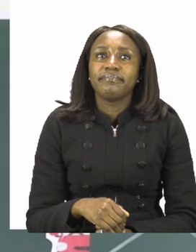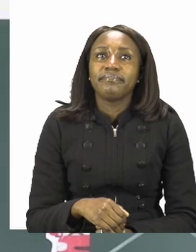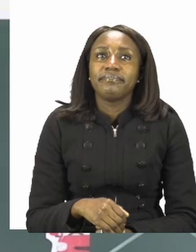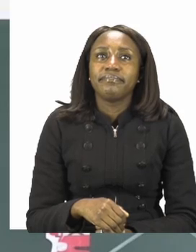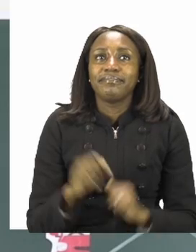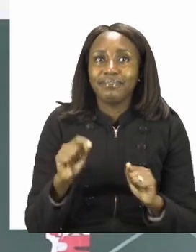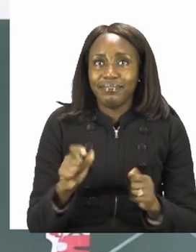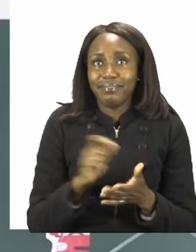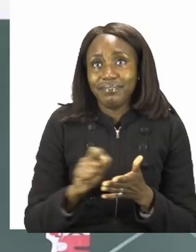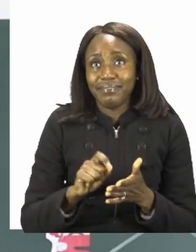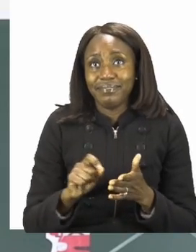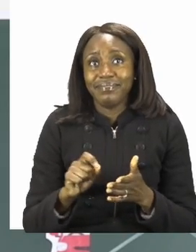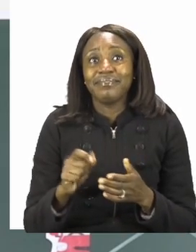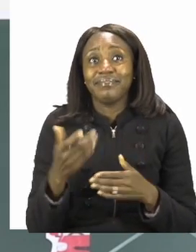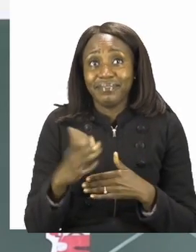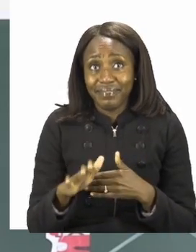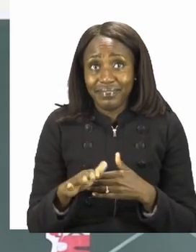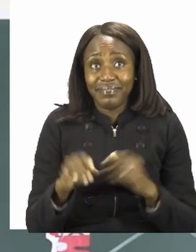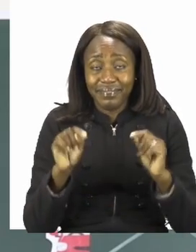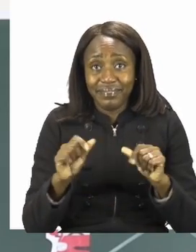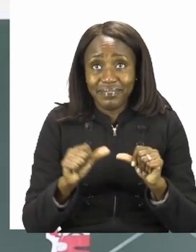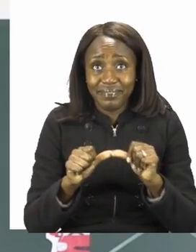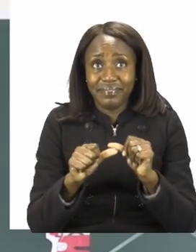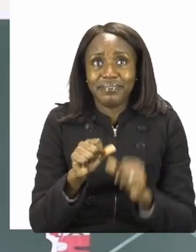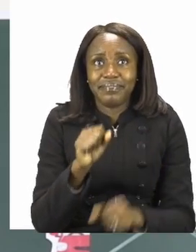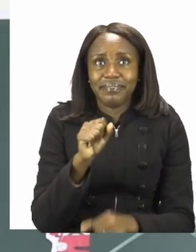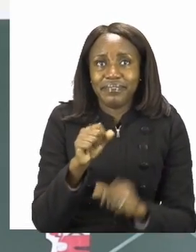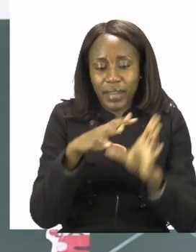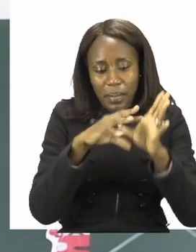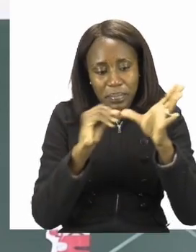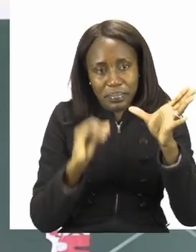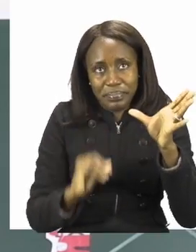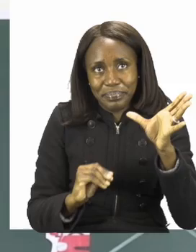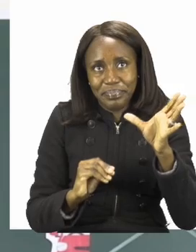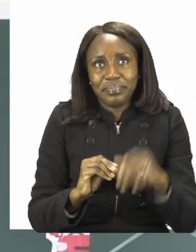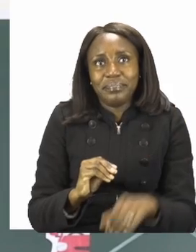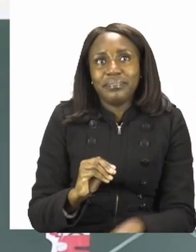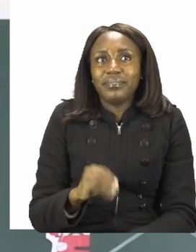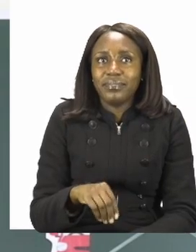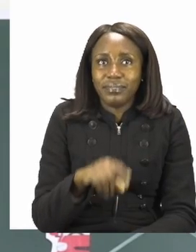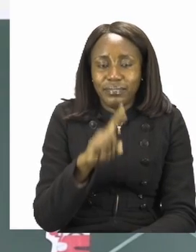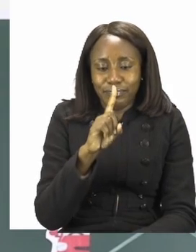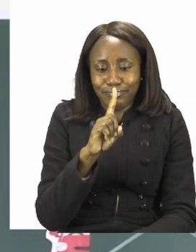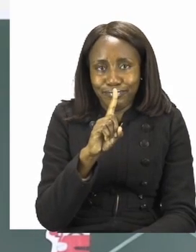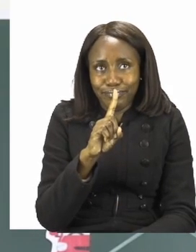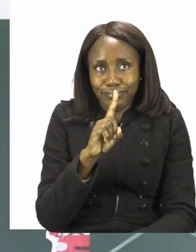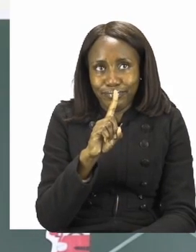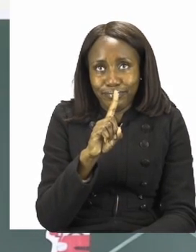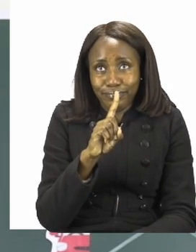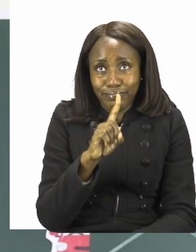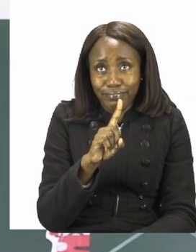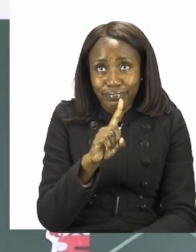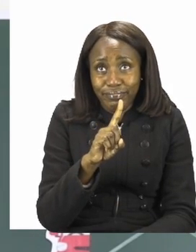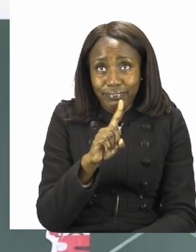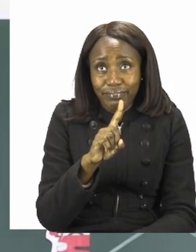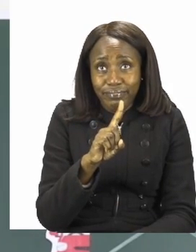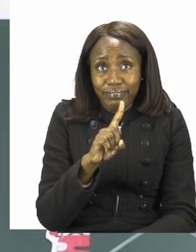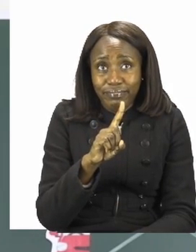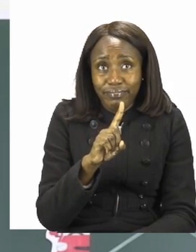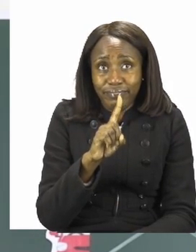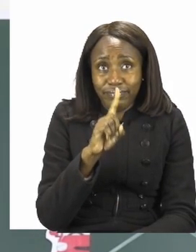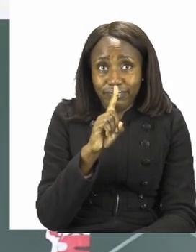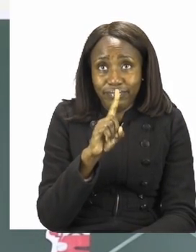number 2. The next one we count are leaves. How many leaves do you